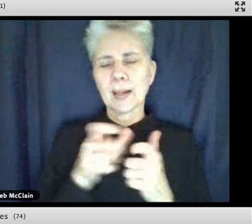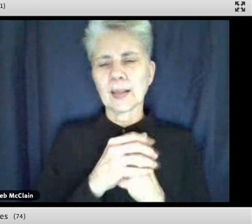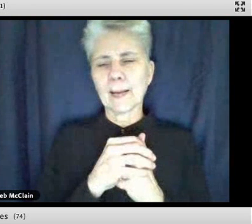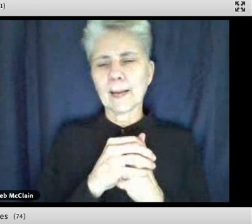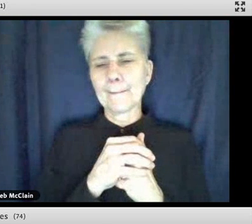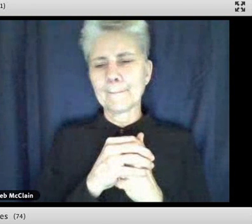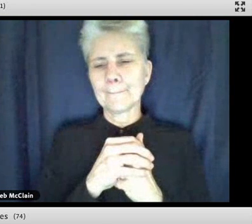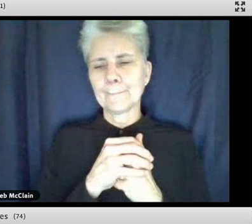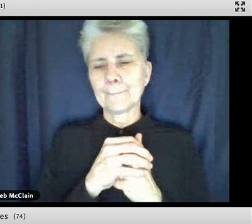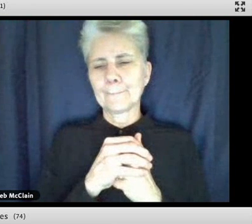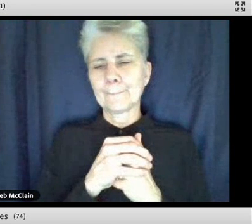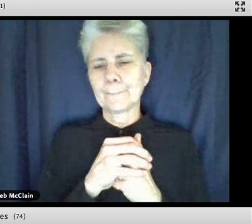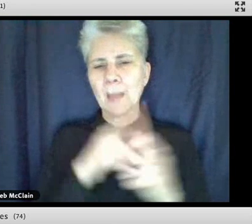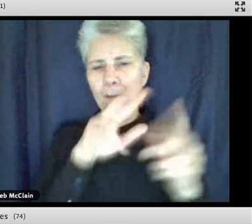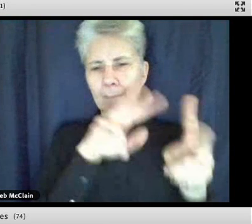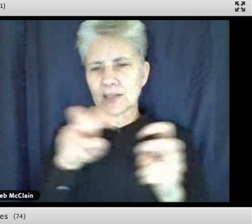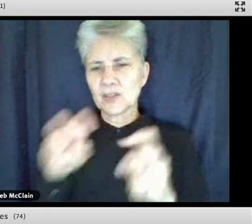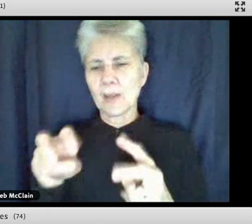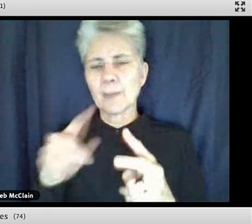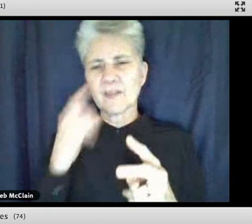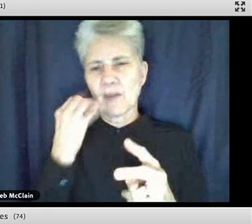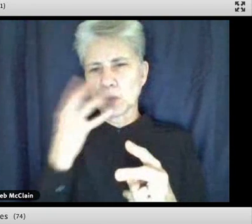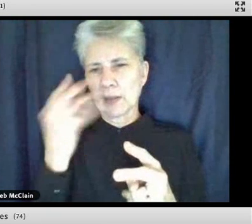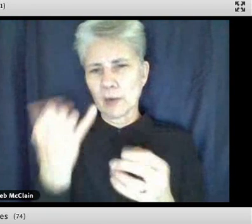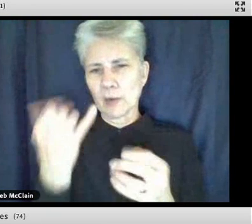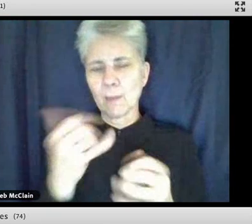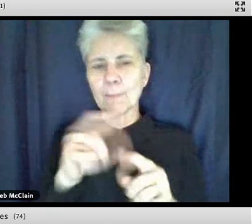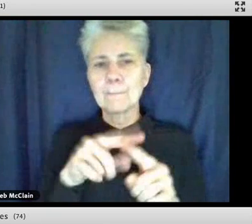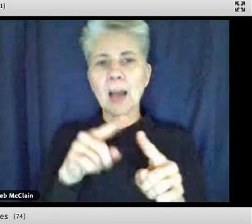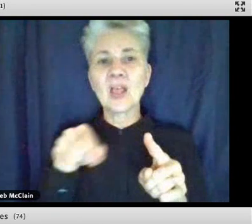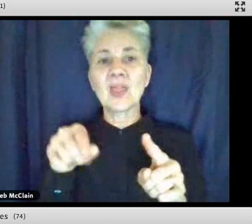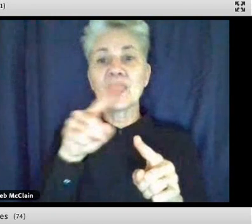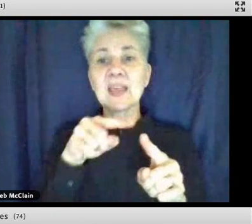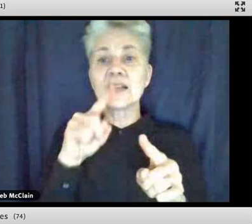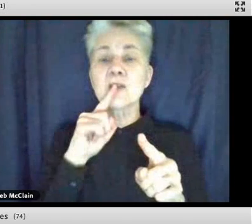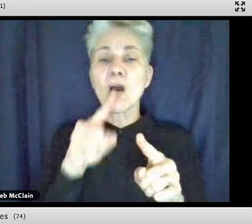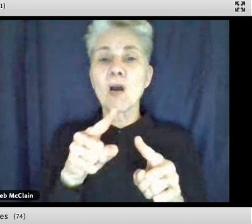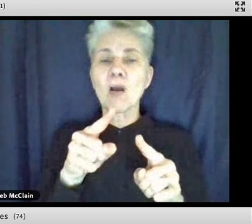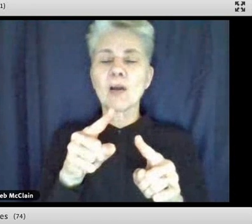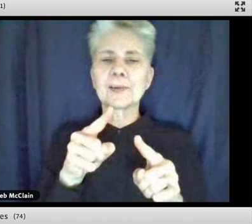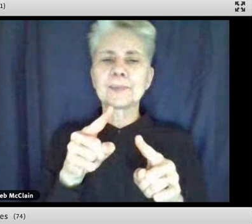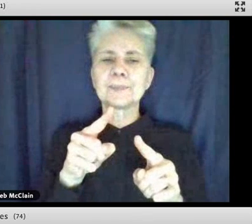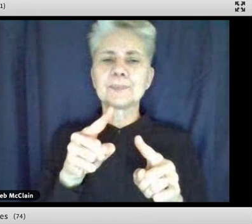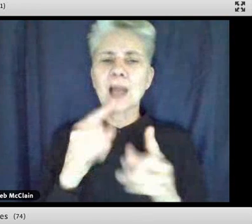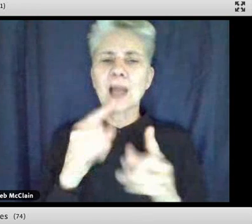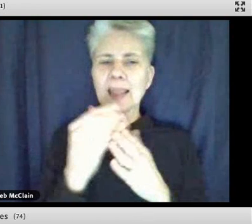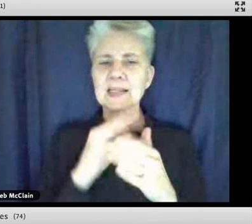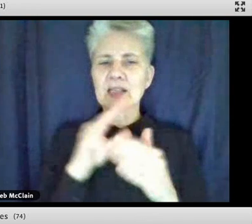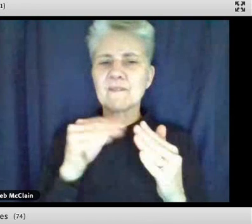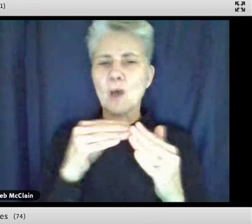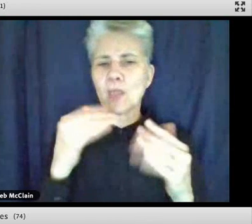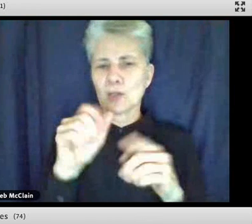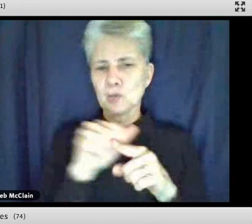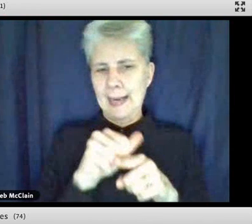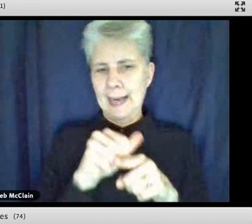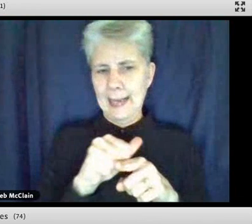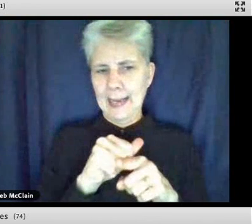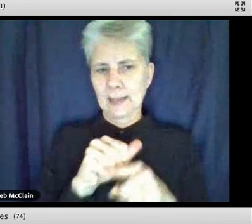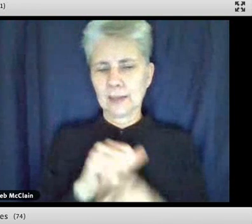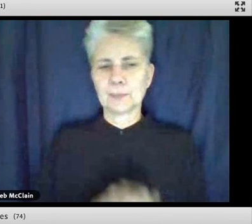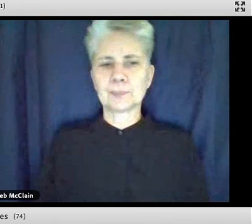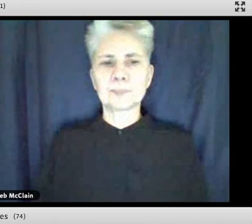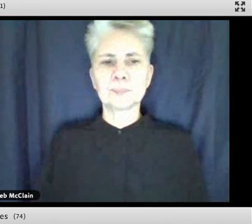case you have to go right now. But these are, this is a list of all the training in